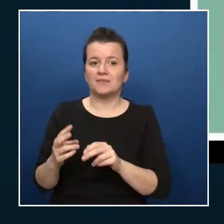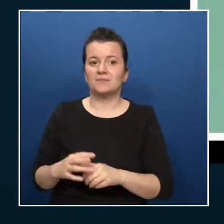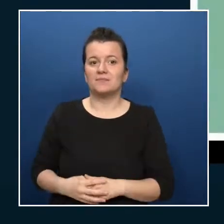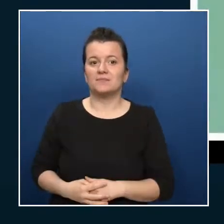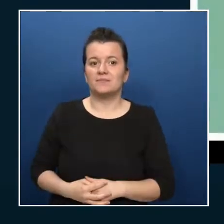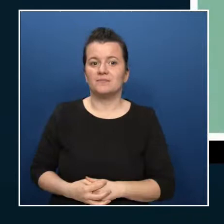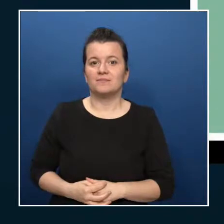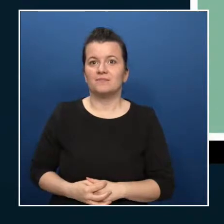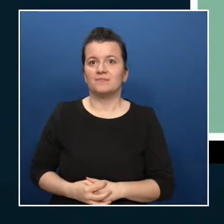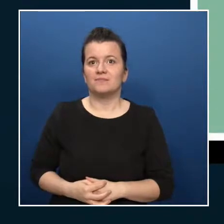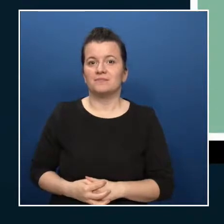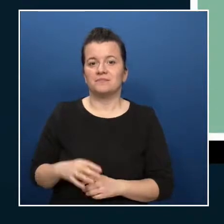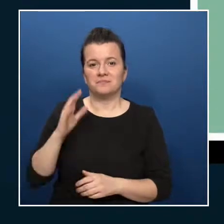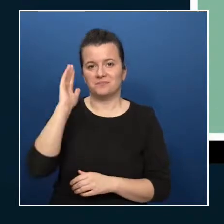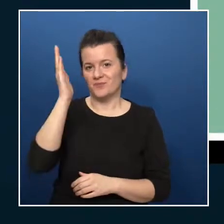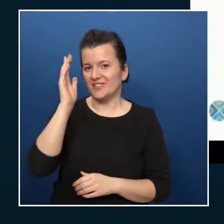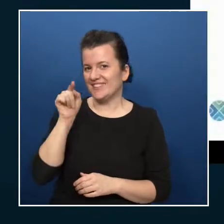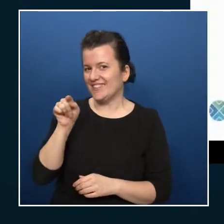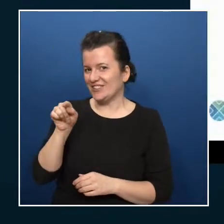my presentation.